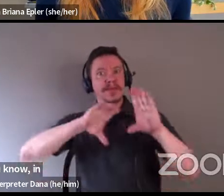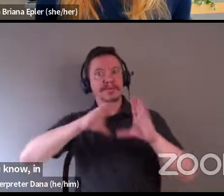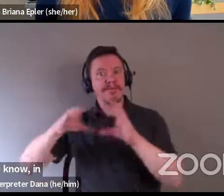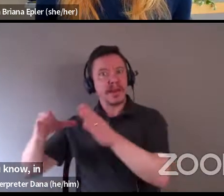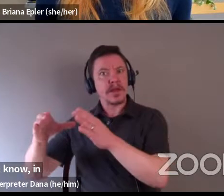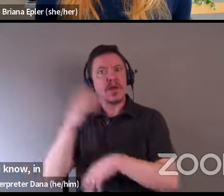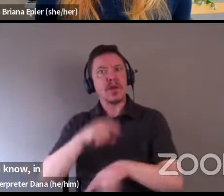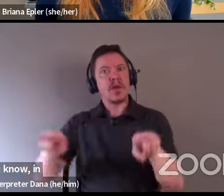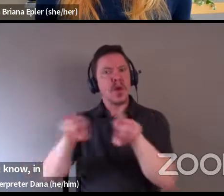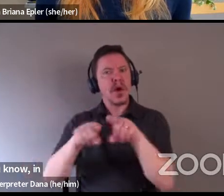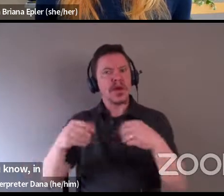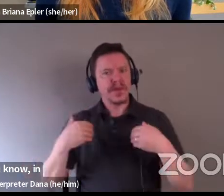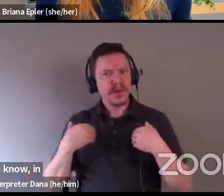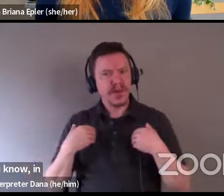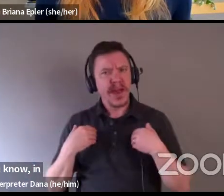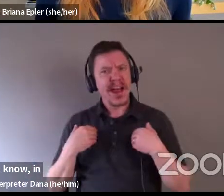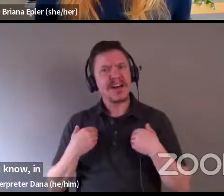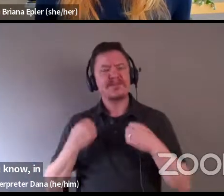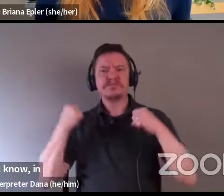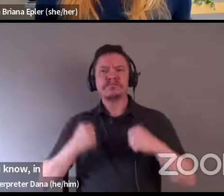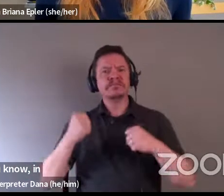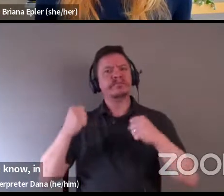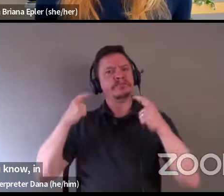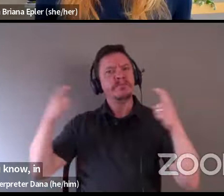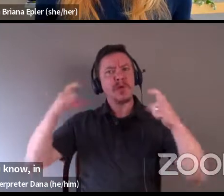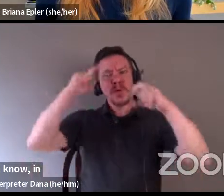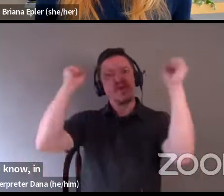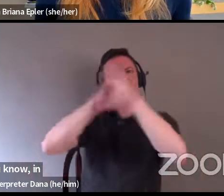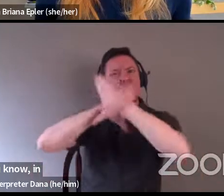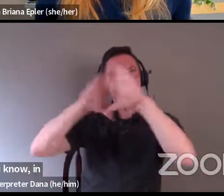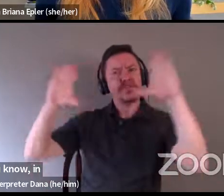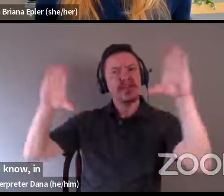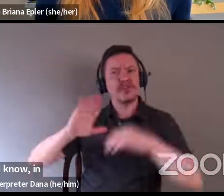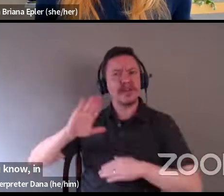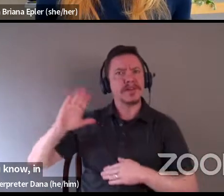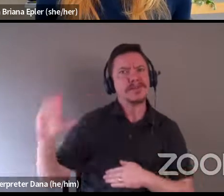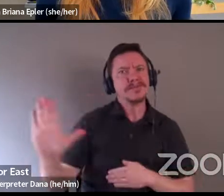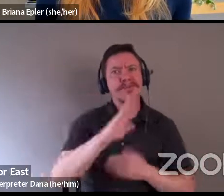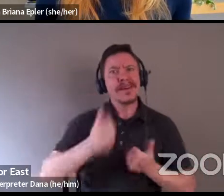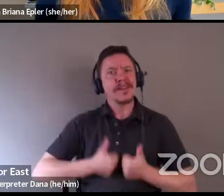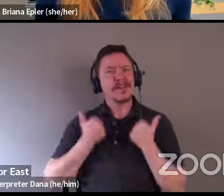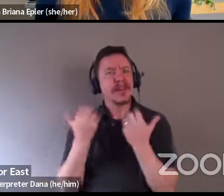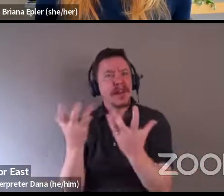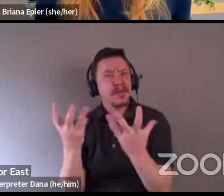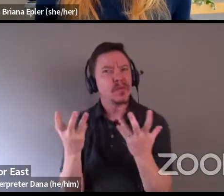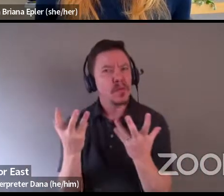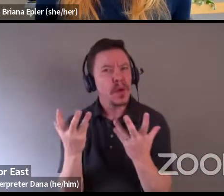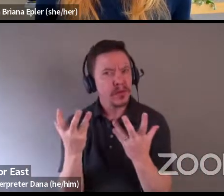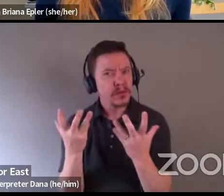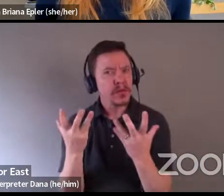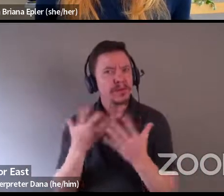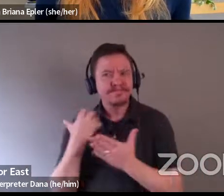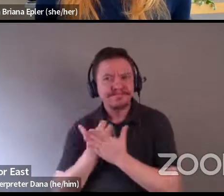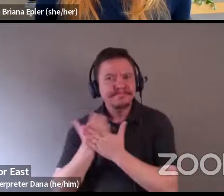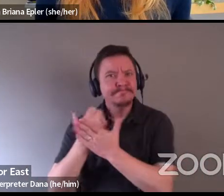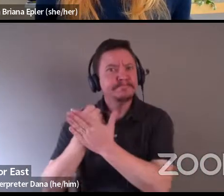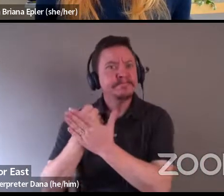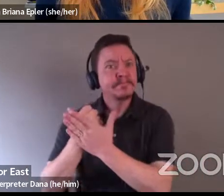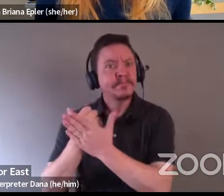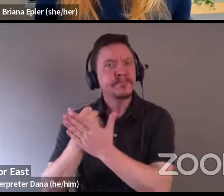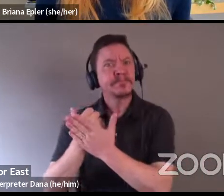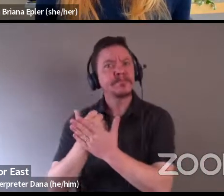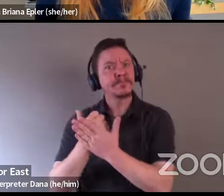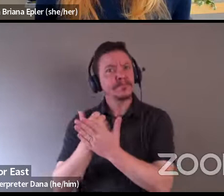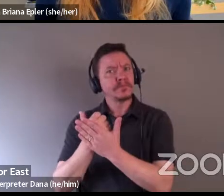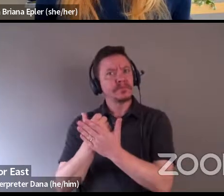have huge visions for themselves and the kind of lives that they hope to live, and impart,